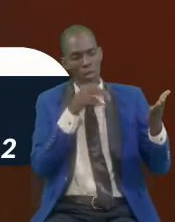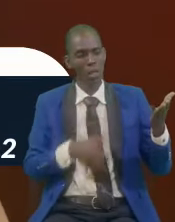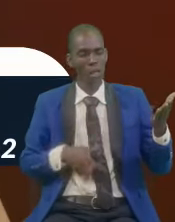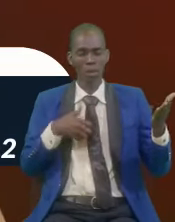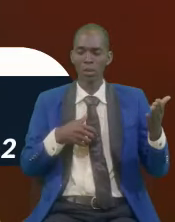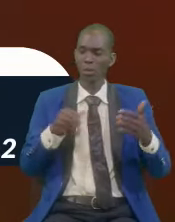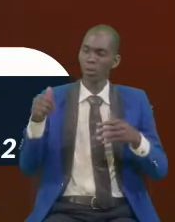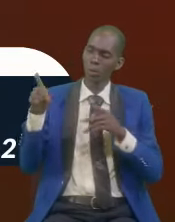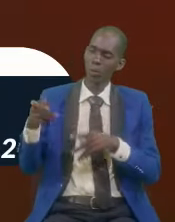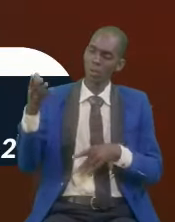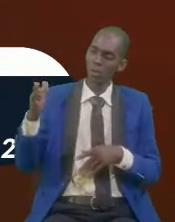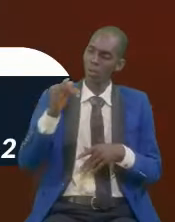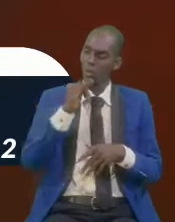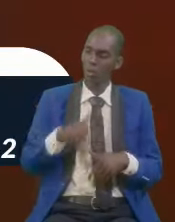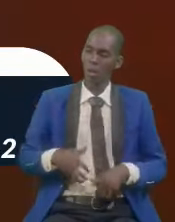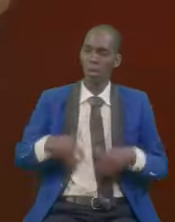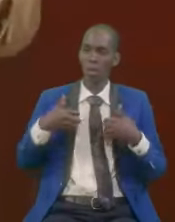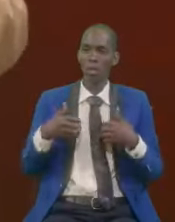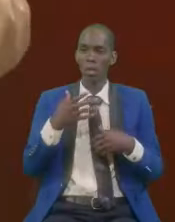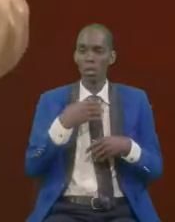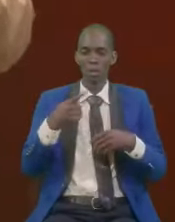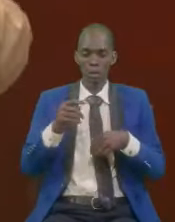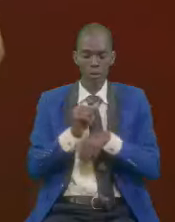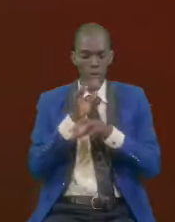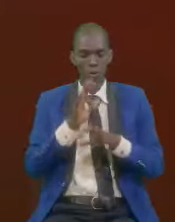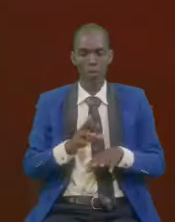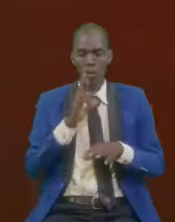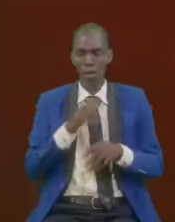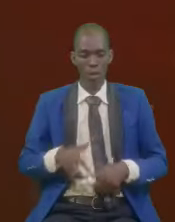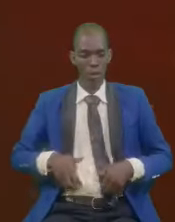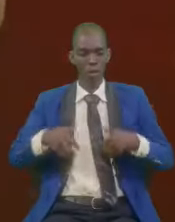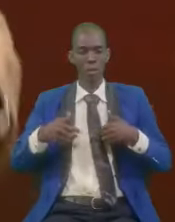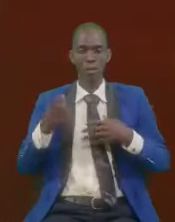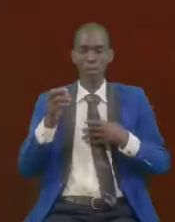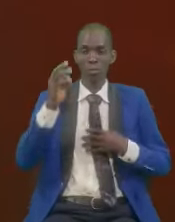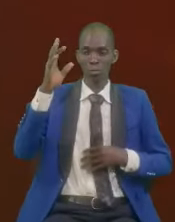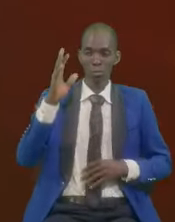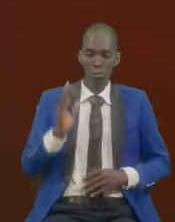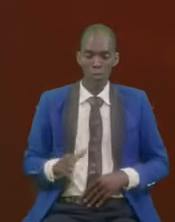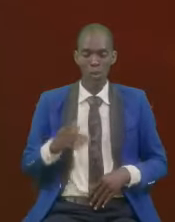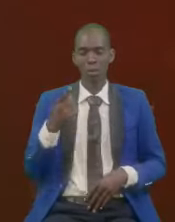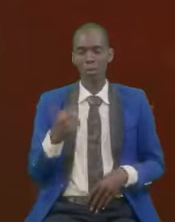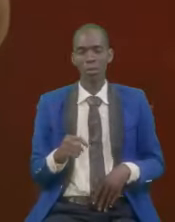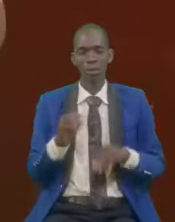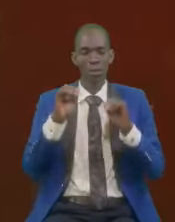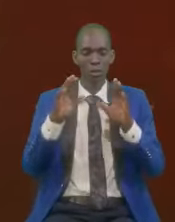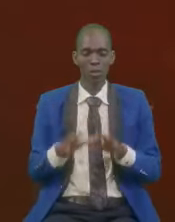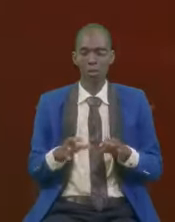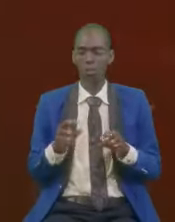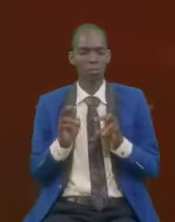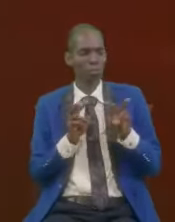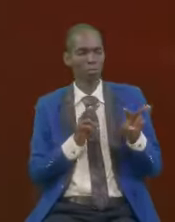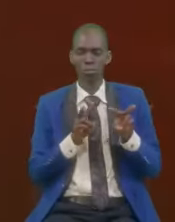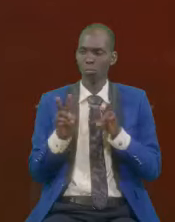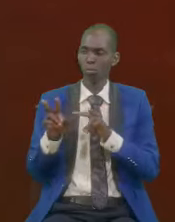there is angry, and the workers are angry, and the pastor, the evangelist, the preacher, looking at this, and